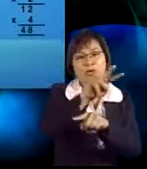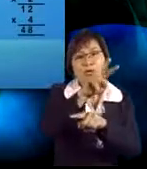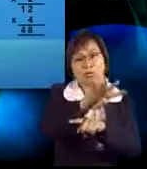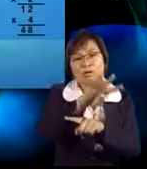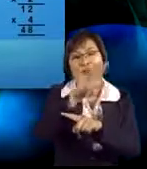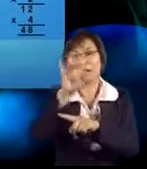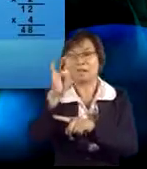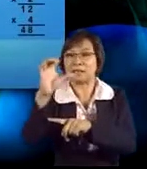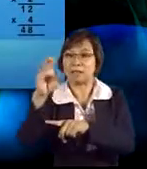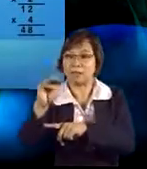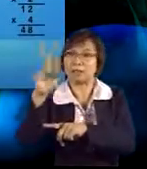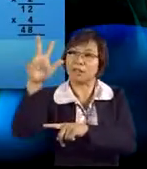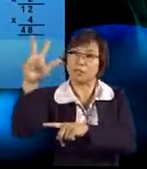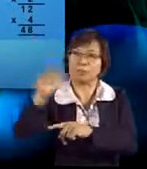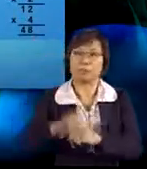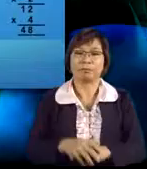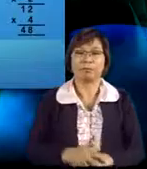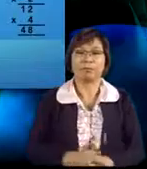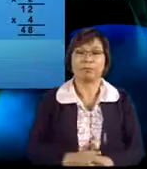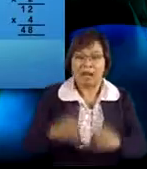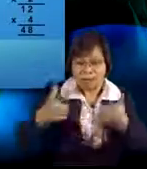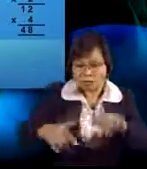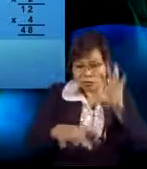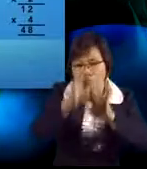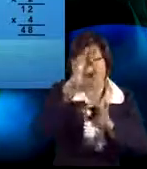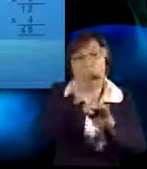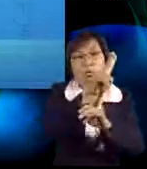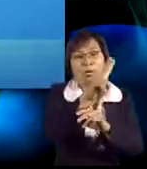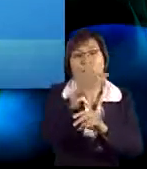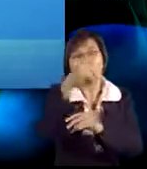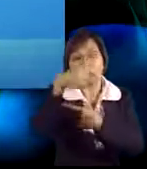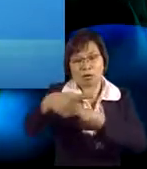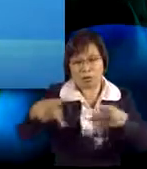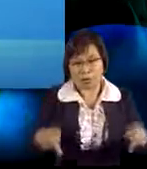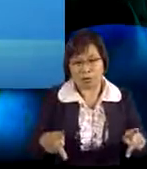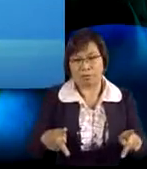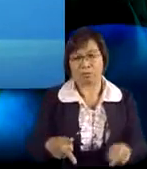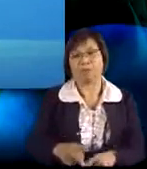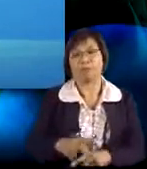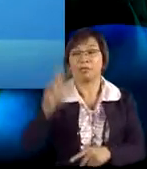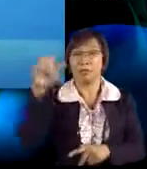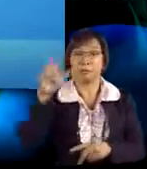48 centimeter cube. Let's find the volume of cuboid Q.